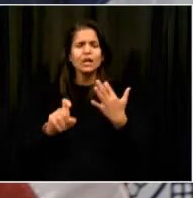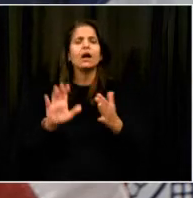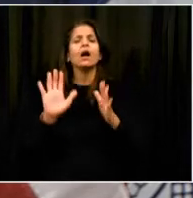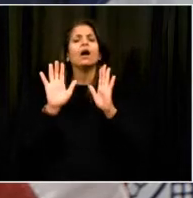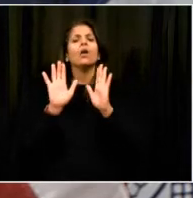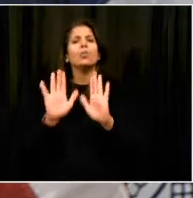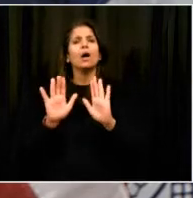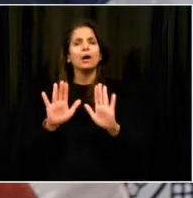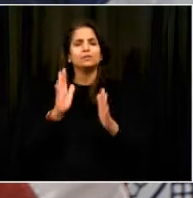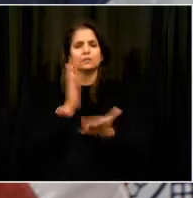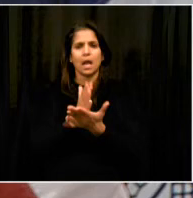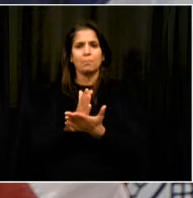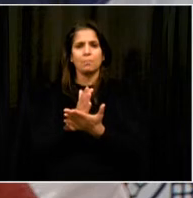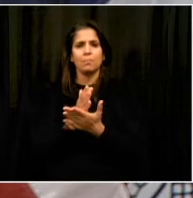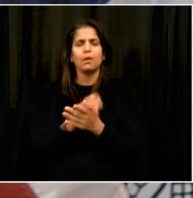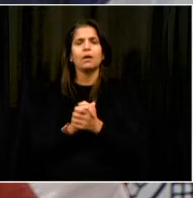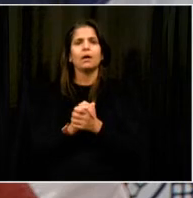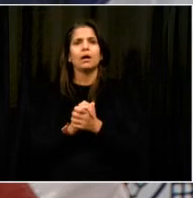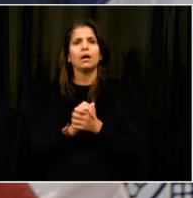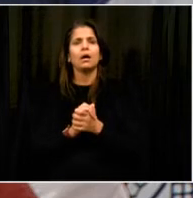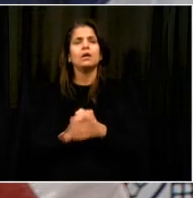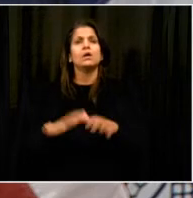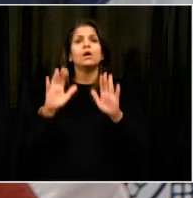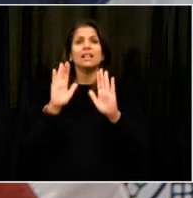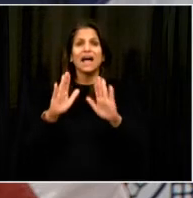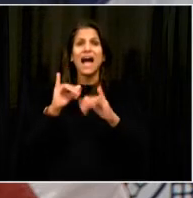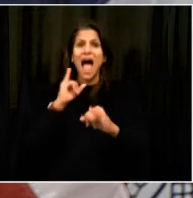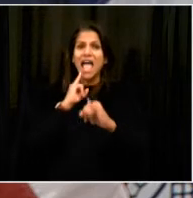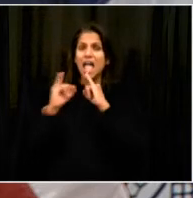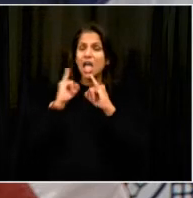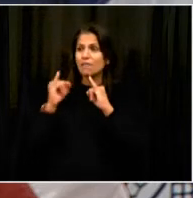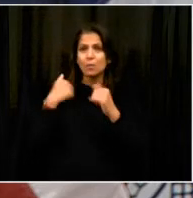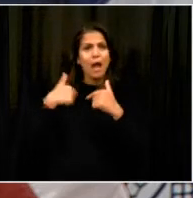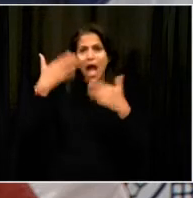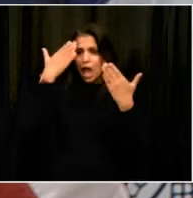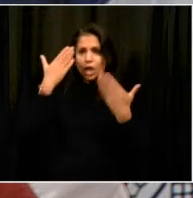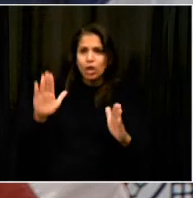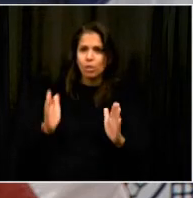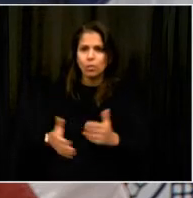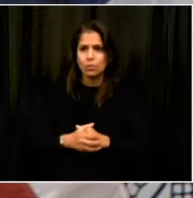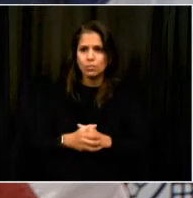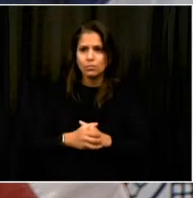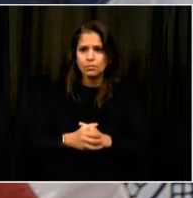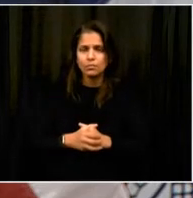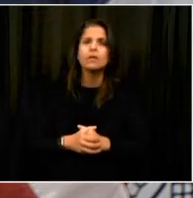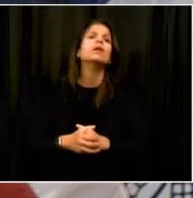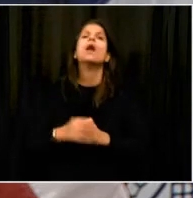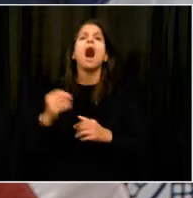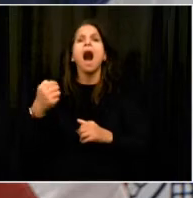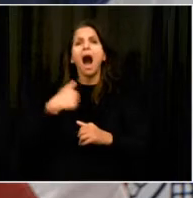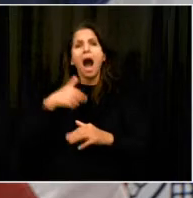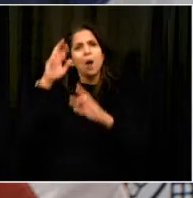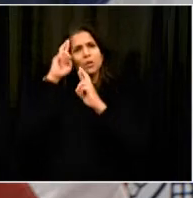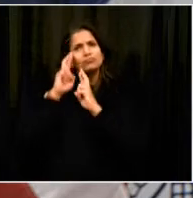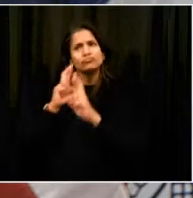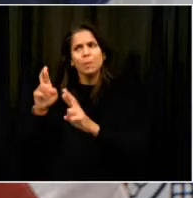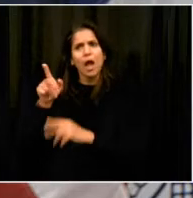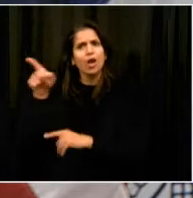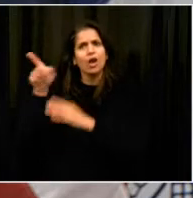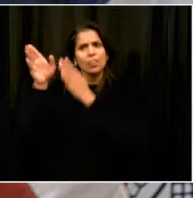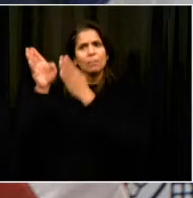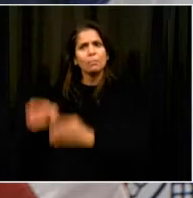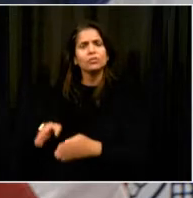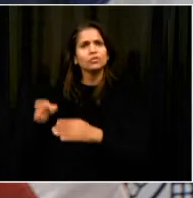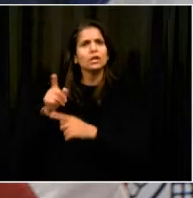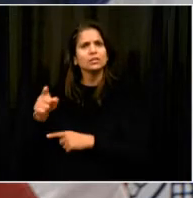do with that. Really respect Polly Trottenberg. I've talked about that with a lot of energy, that